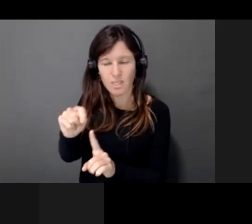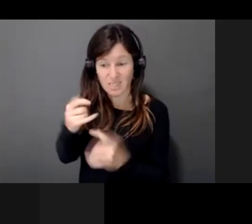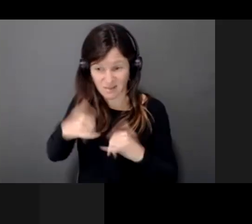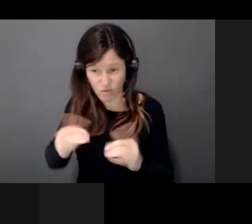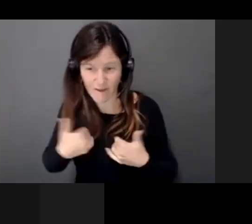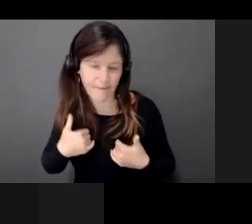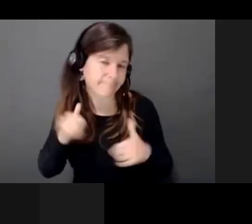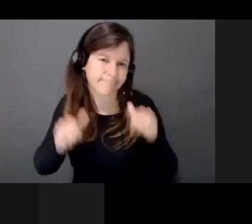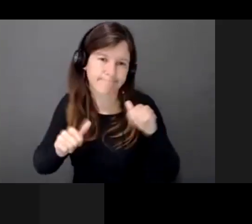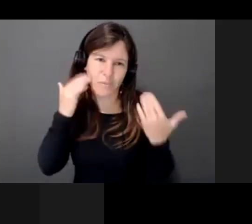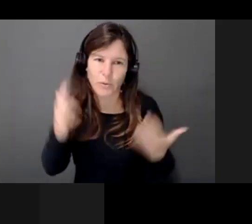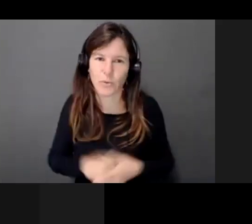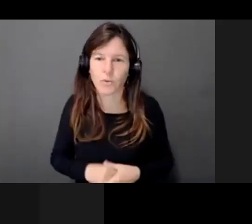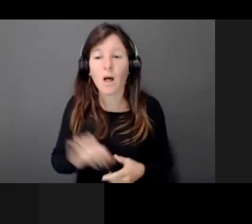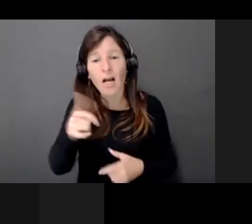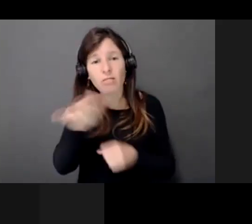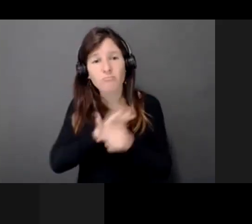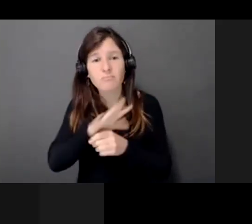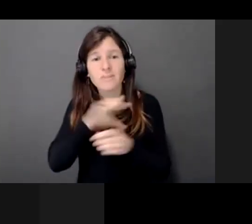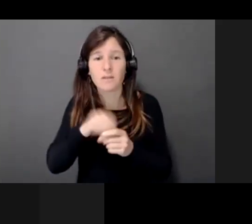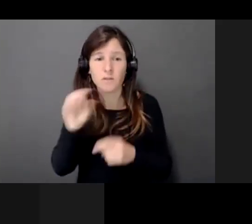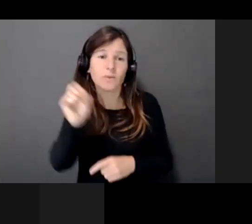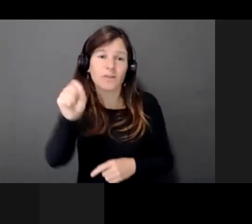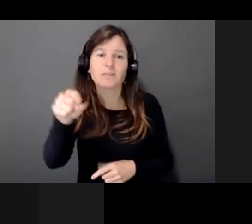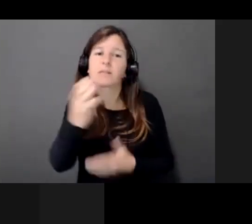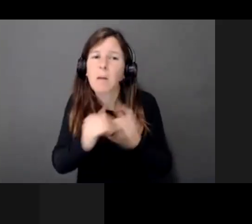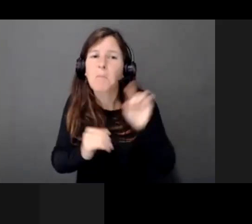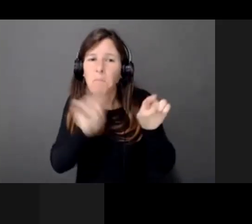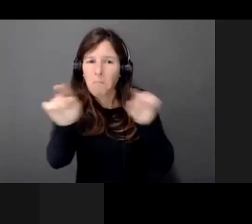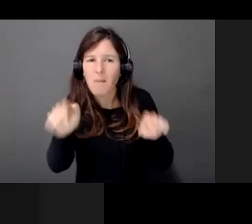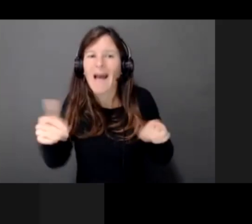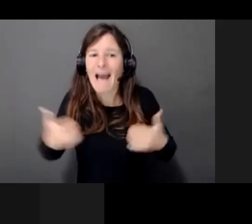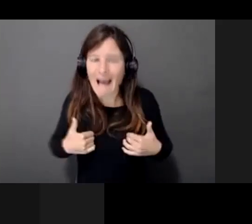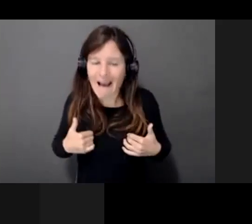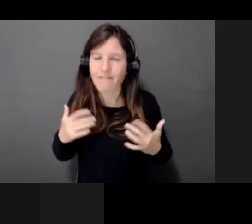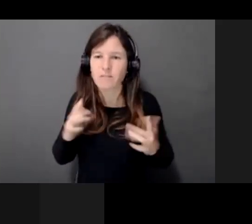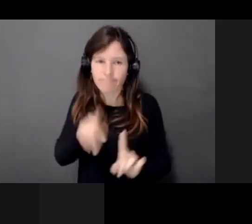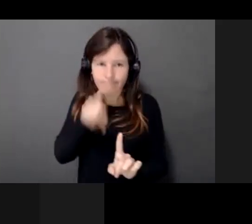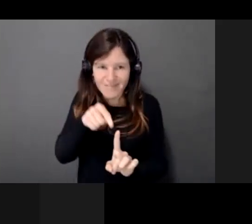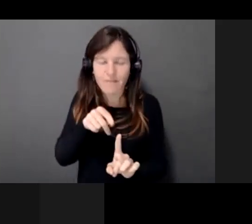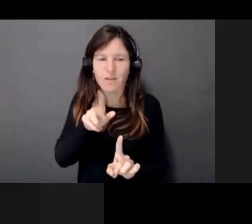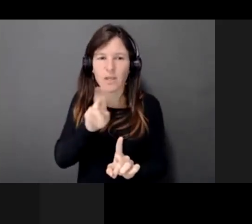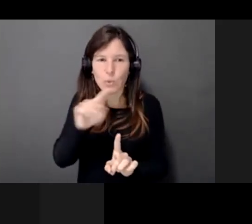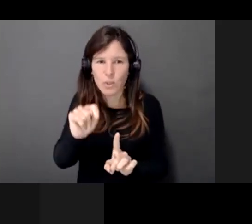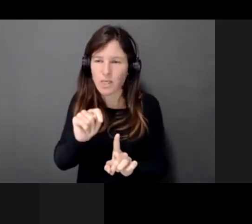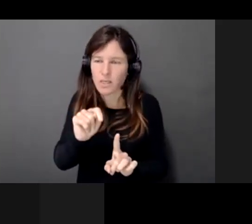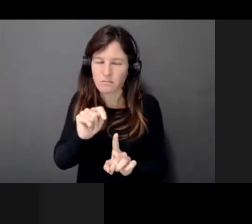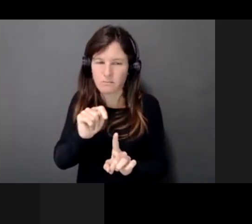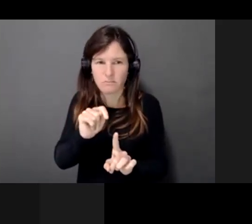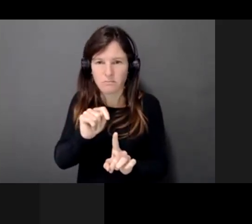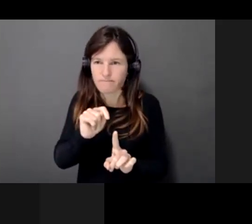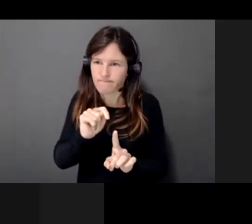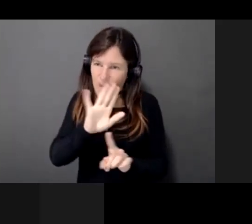are other jurisdictions that do have those units. Absolutely, and really good point, Jason, is that there's a